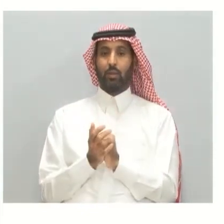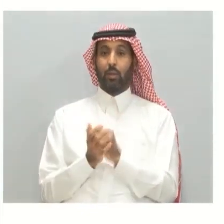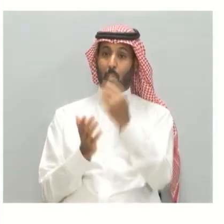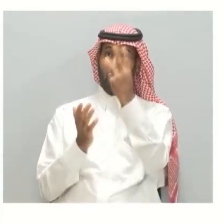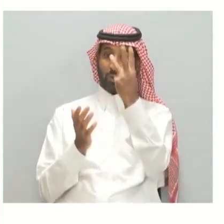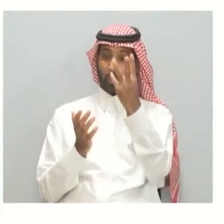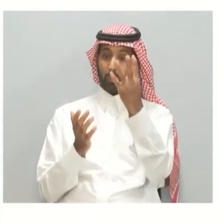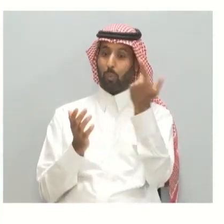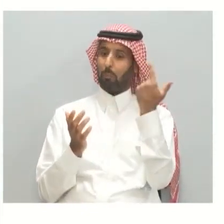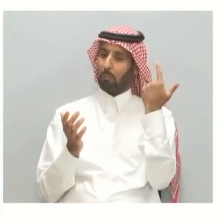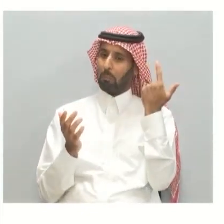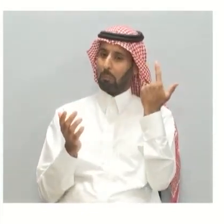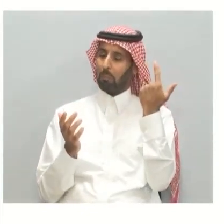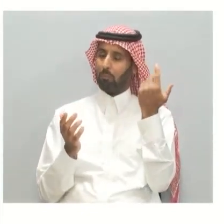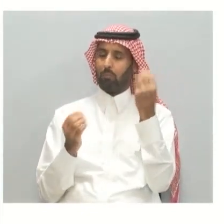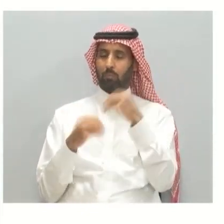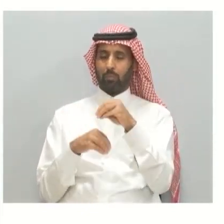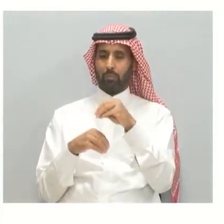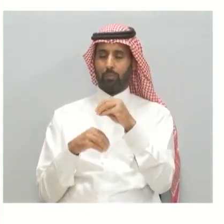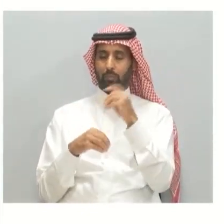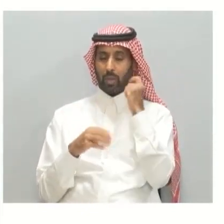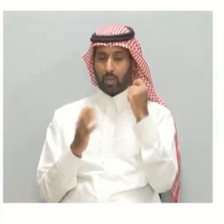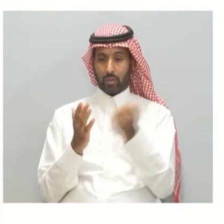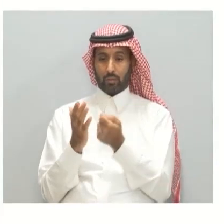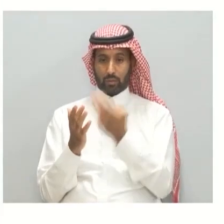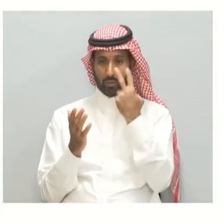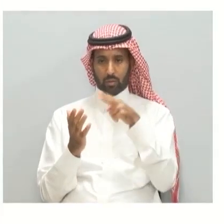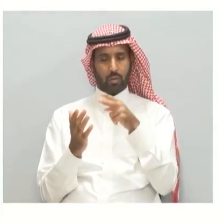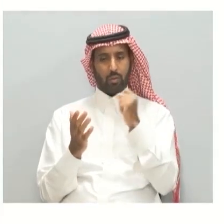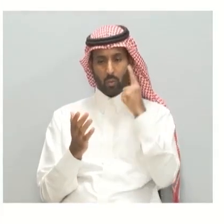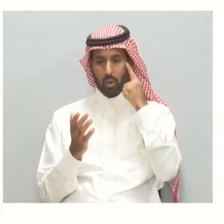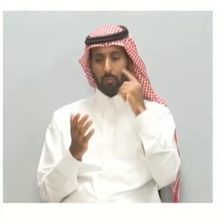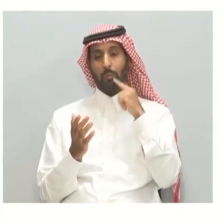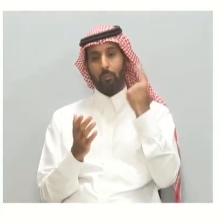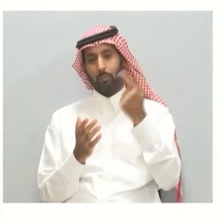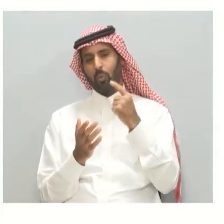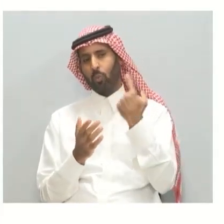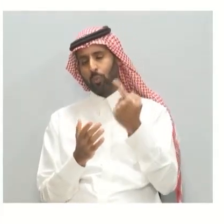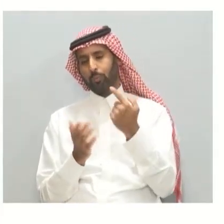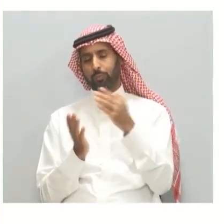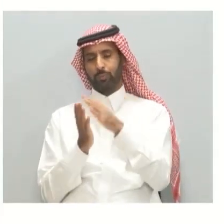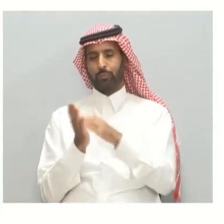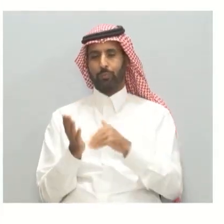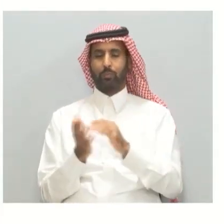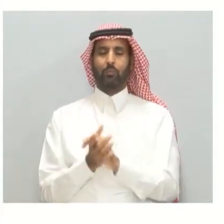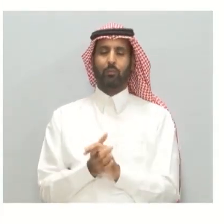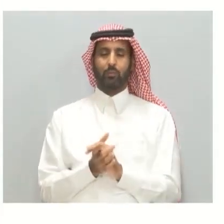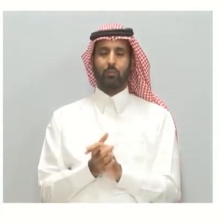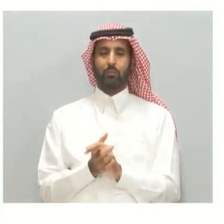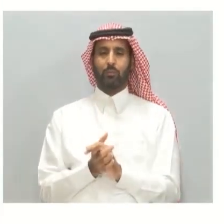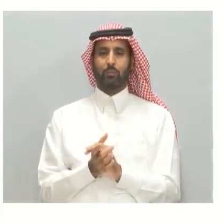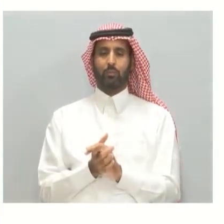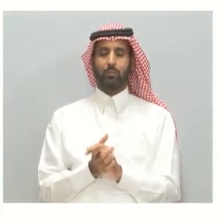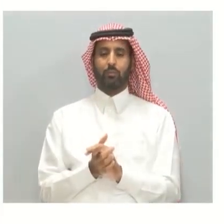paragraphs, maybe more than one, provide the writer's view and opinion? Which paragraph shows the writer's